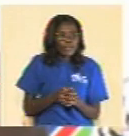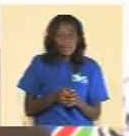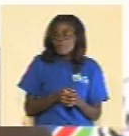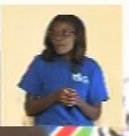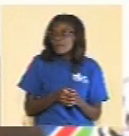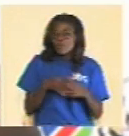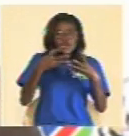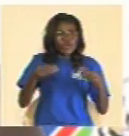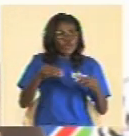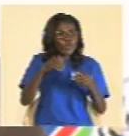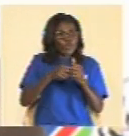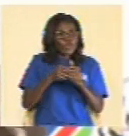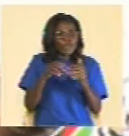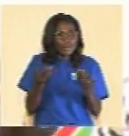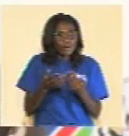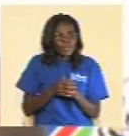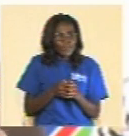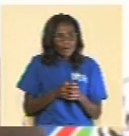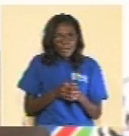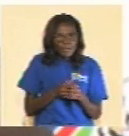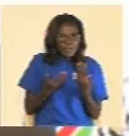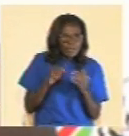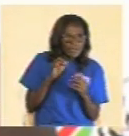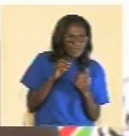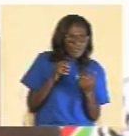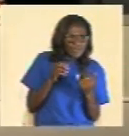tell the leprosy patient out there on the entire Namibian community?